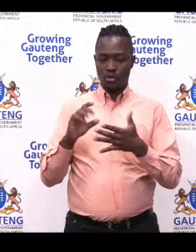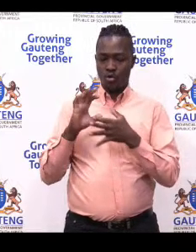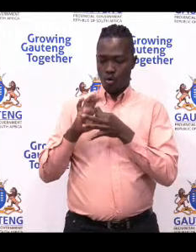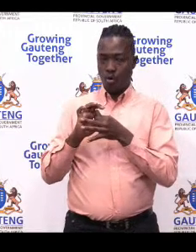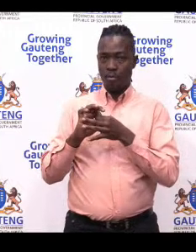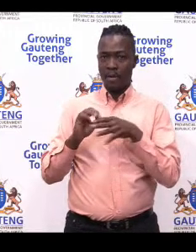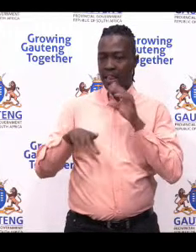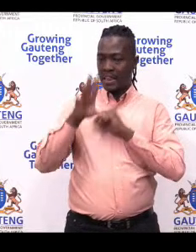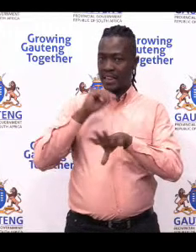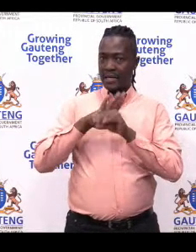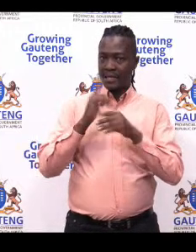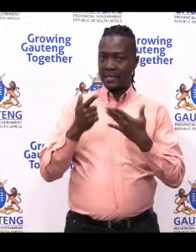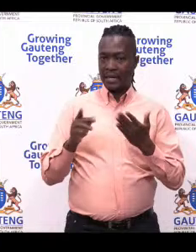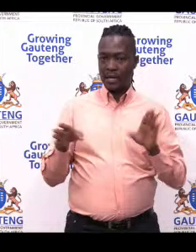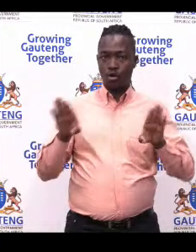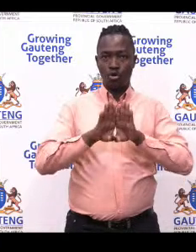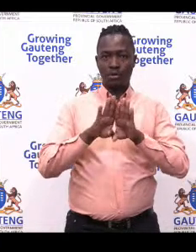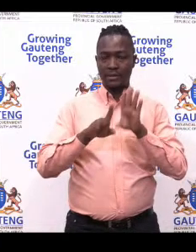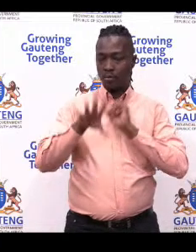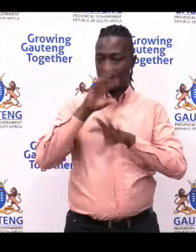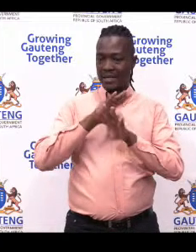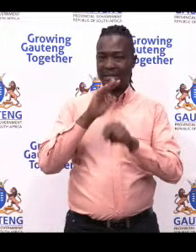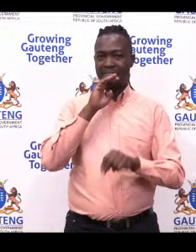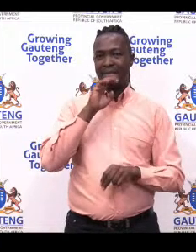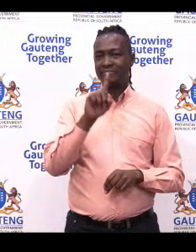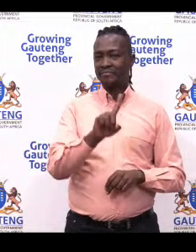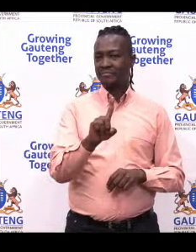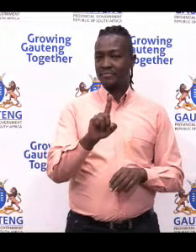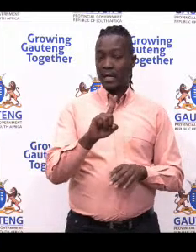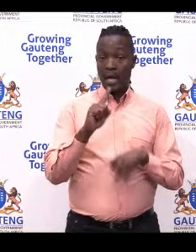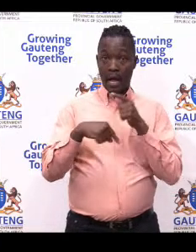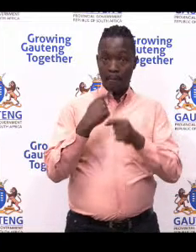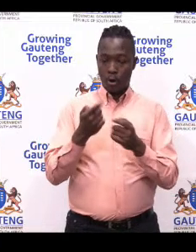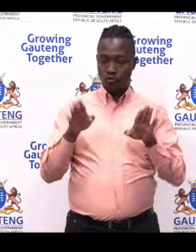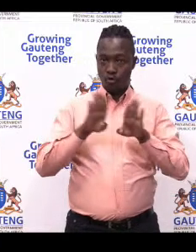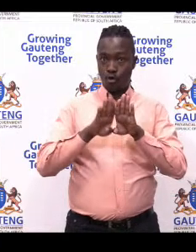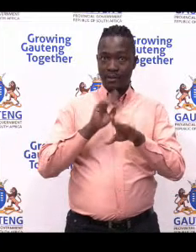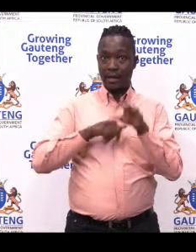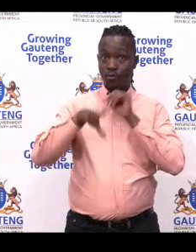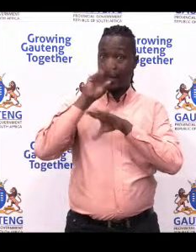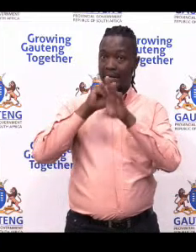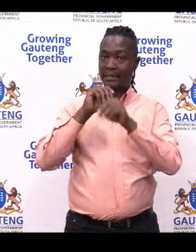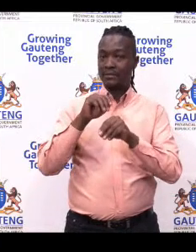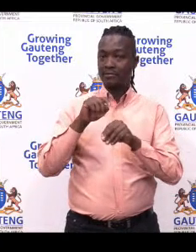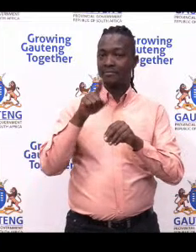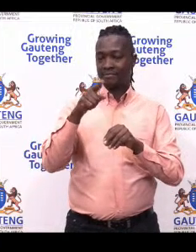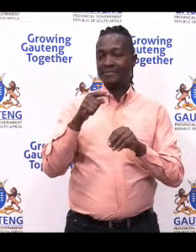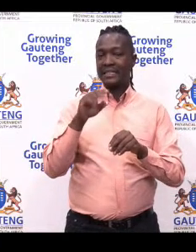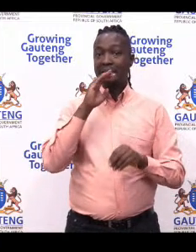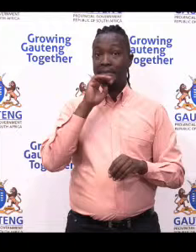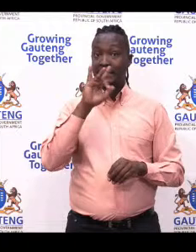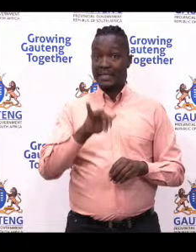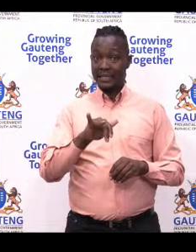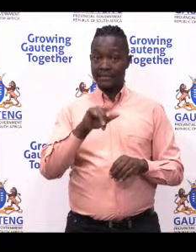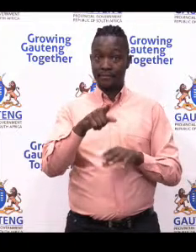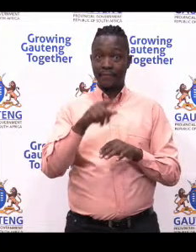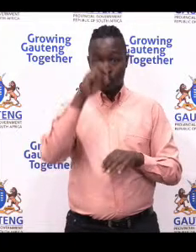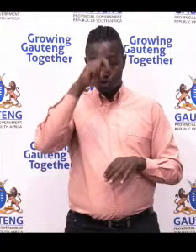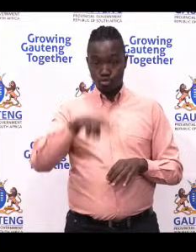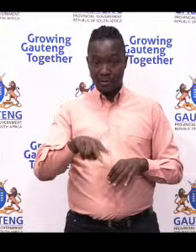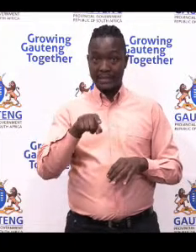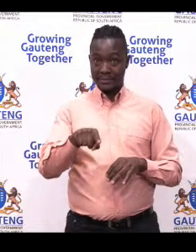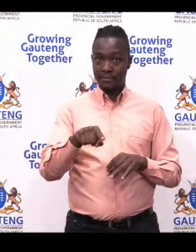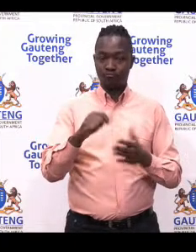learning in our context would mean? In respect of lockdown learning, it still suggests that that learner is still on